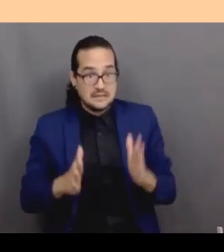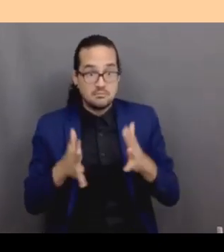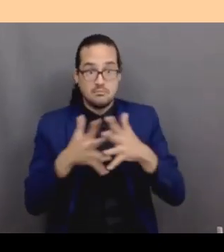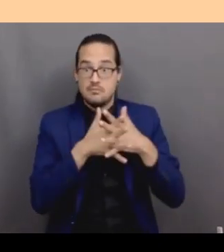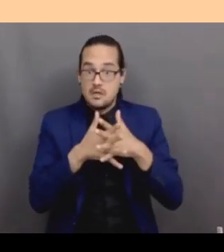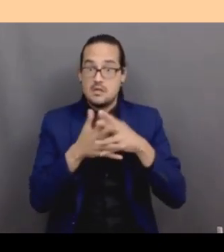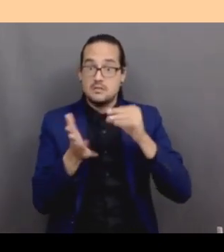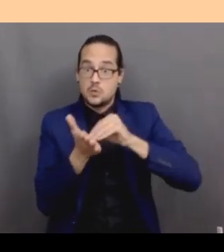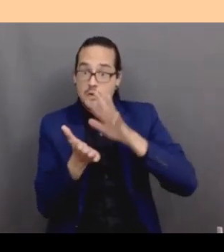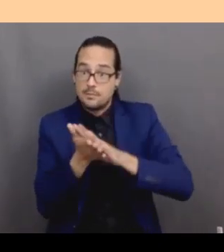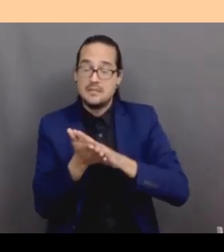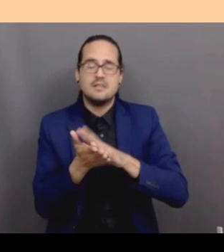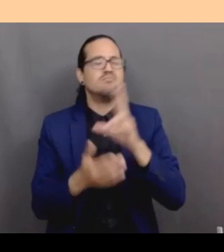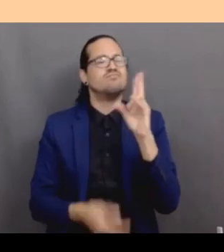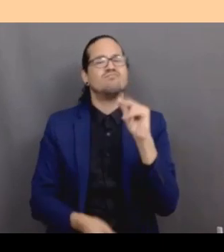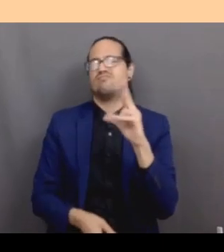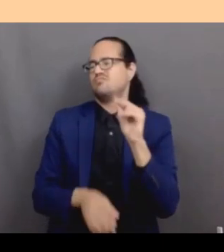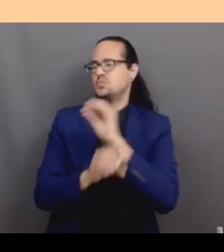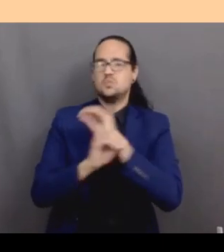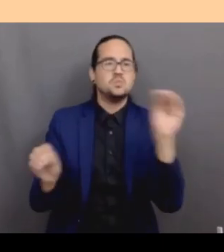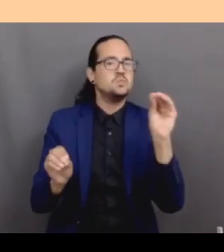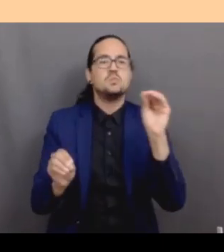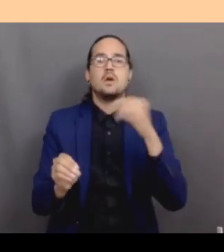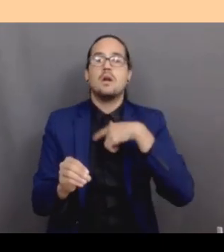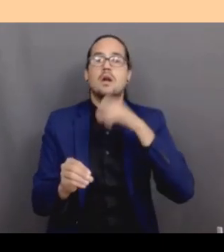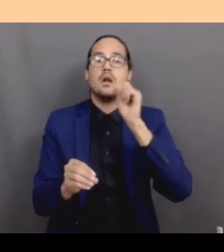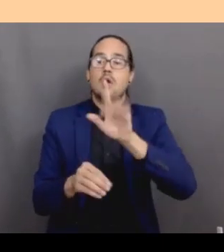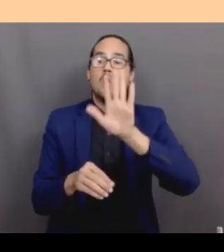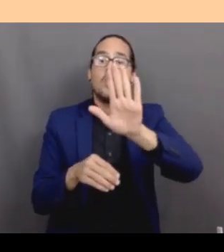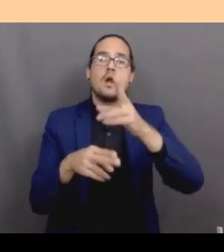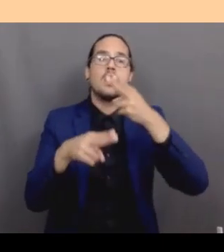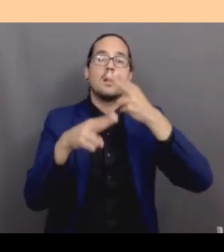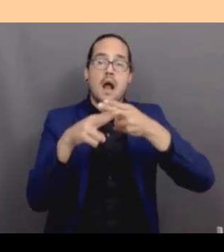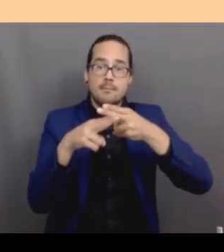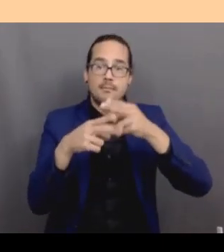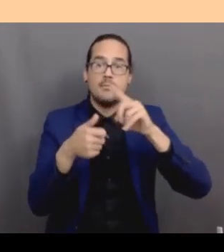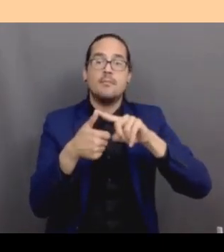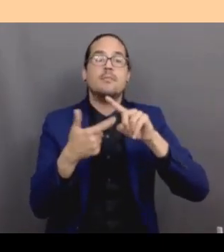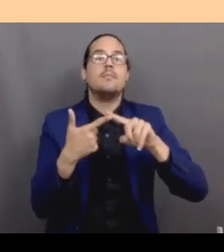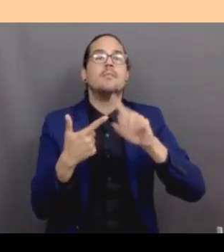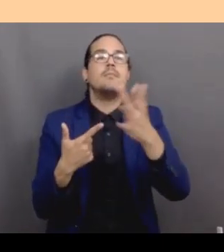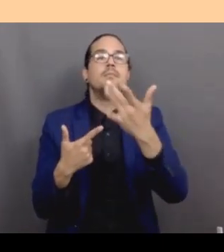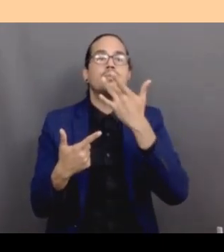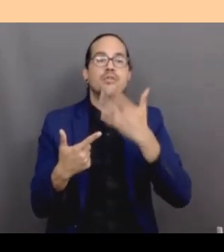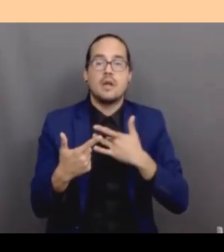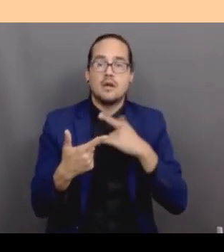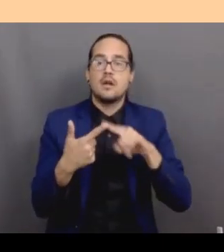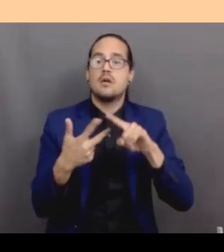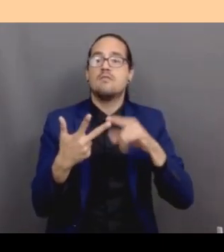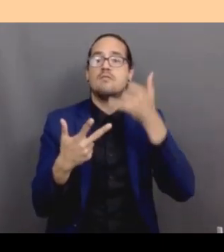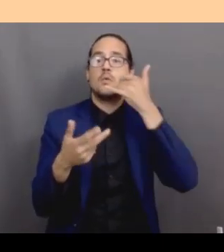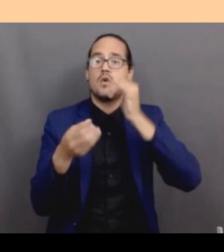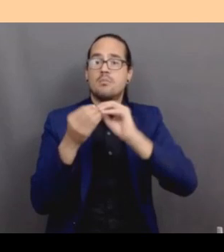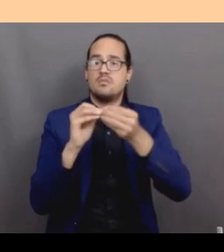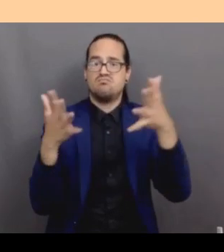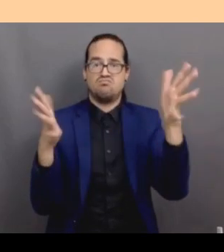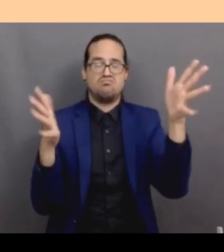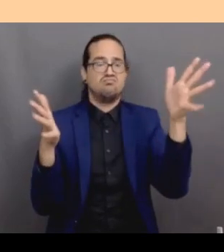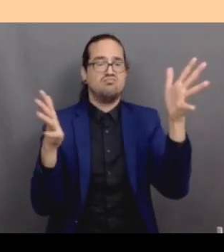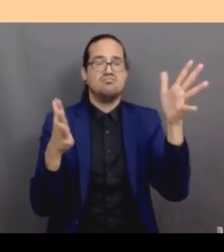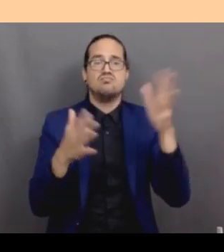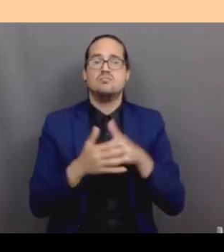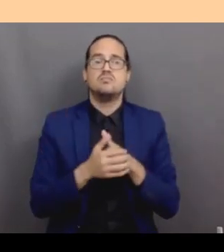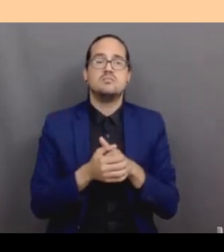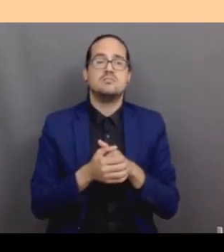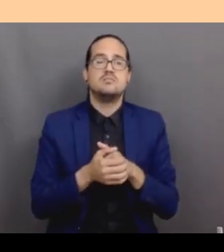birth and a phone number to make sure we can get back in touch with you. We are collecting on self-referrals. Your employer And I know this might bring some concerns